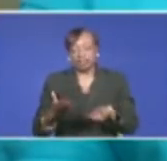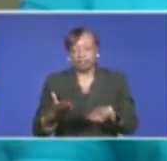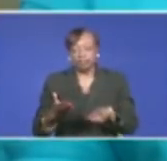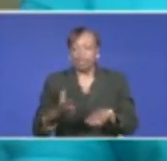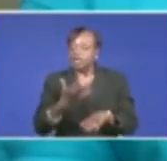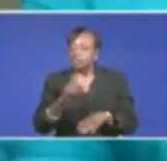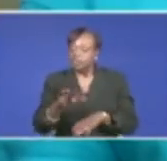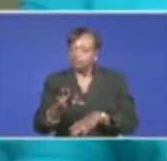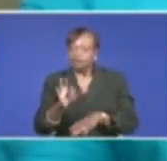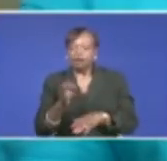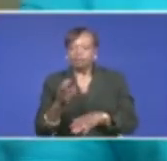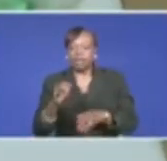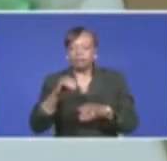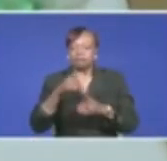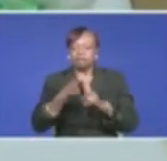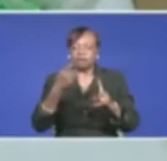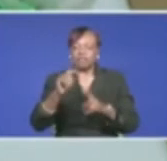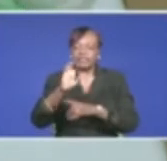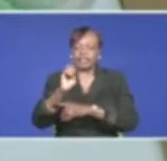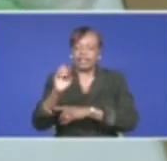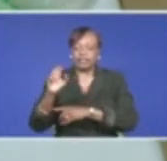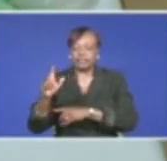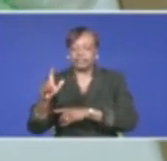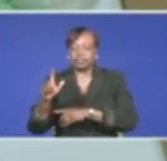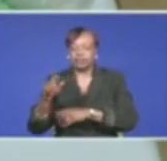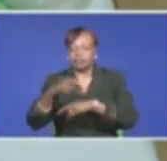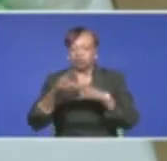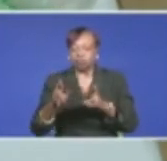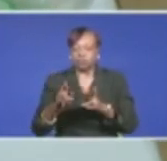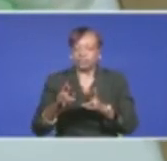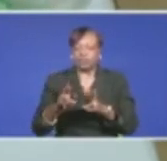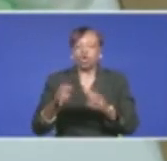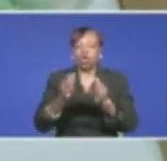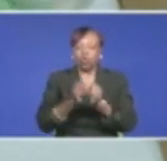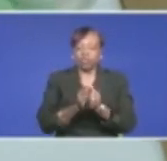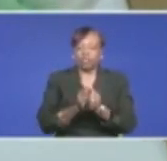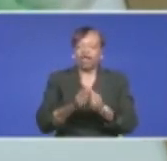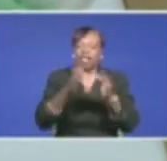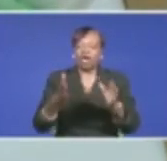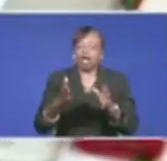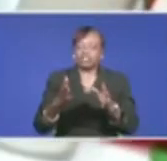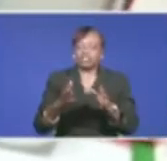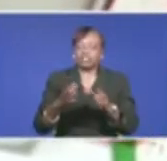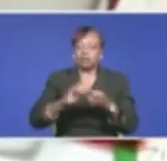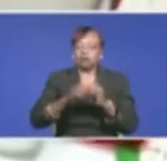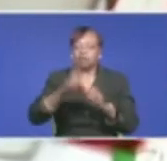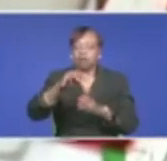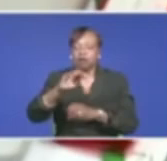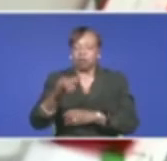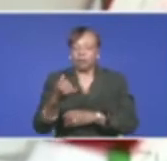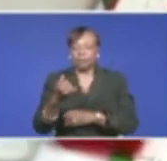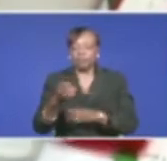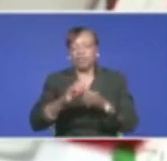were able to recover from those cells, along with a large quantity of suspected marijuana. A number of lighters